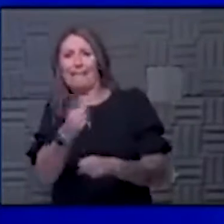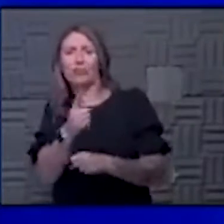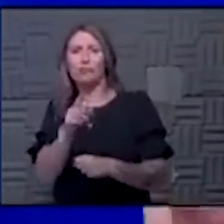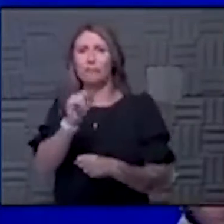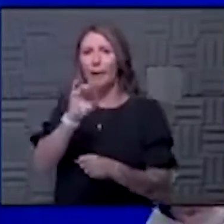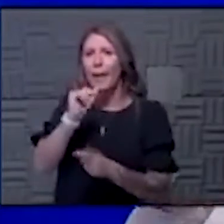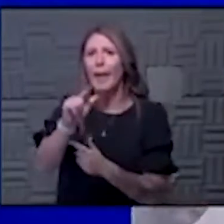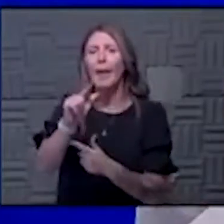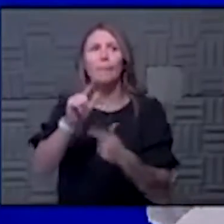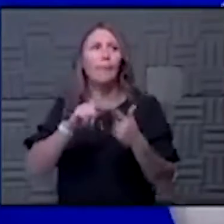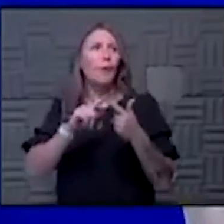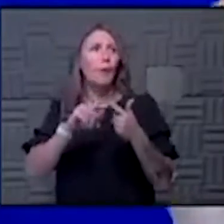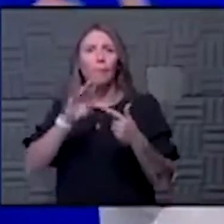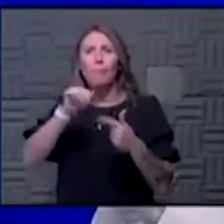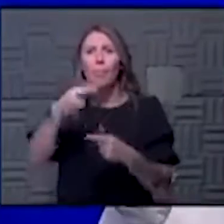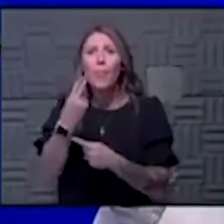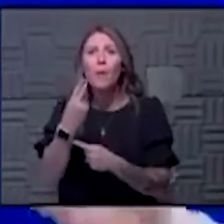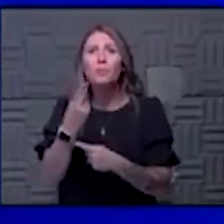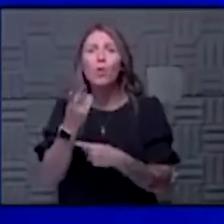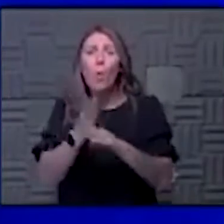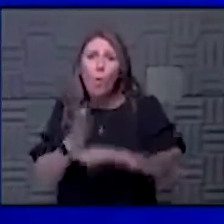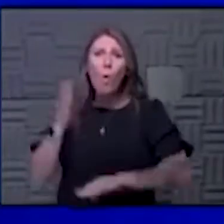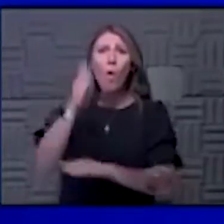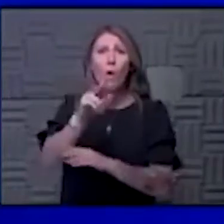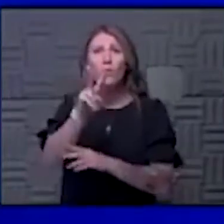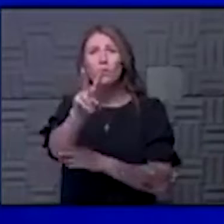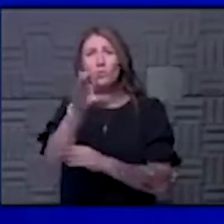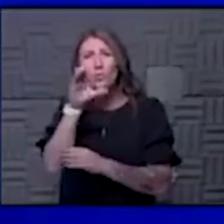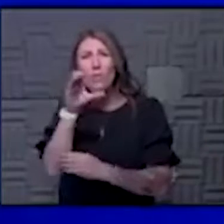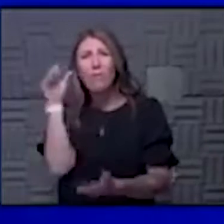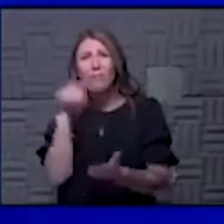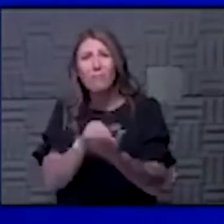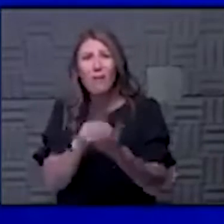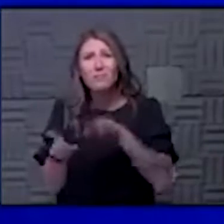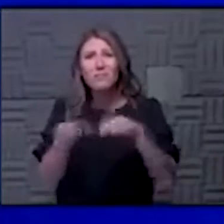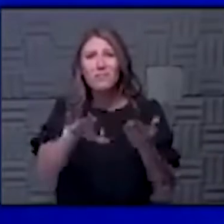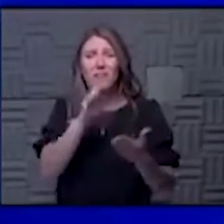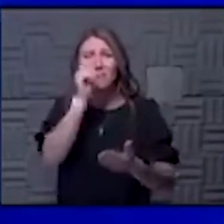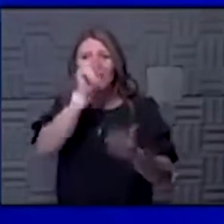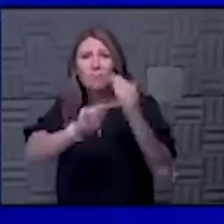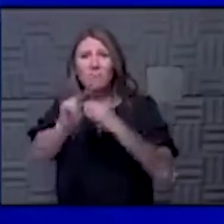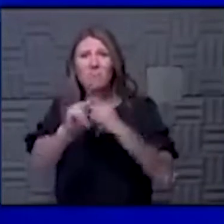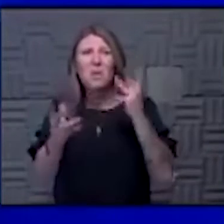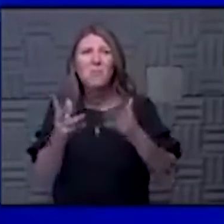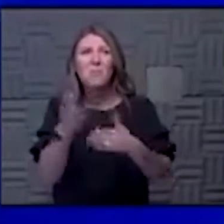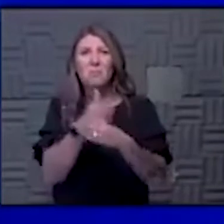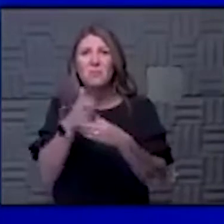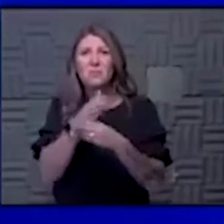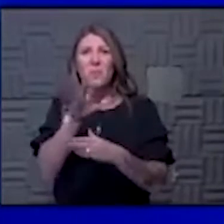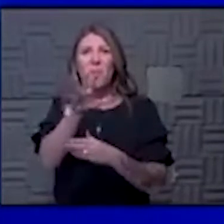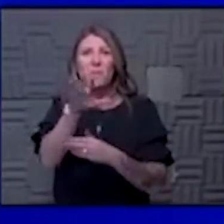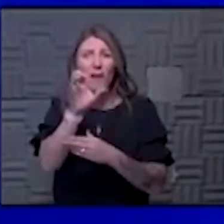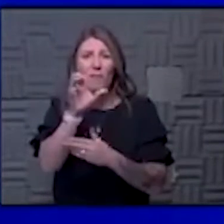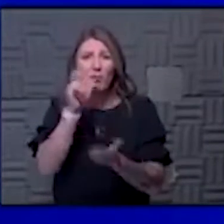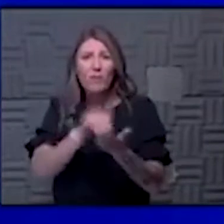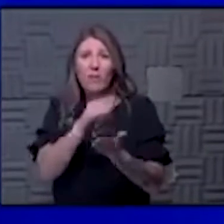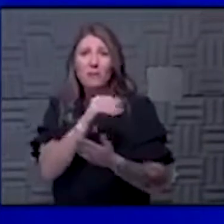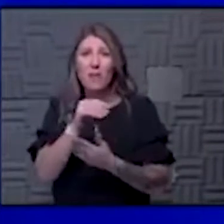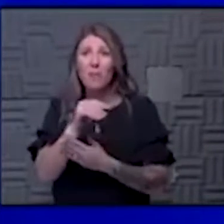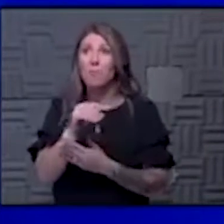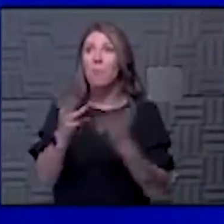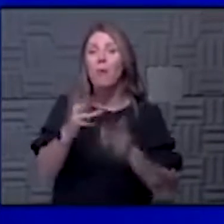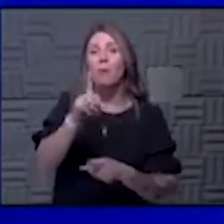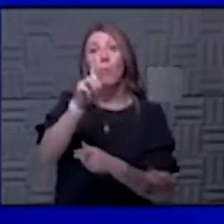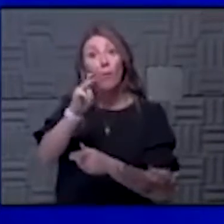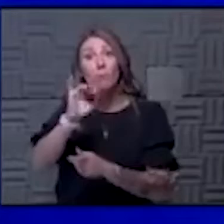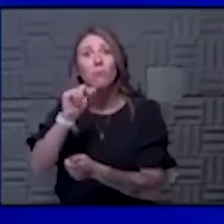we're well over 200,000 deaths. With the projections, we're going to end up between 500,000 and 1 million. So